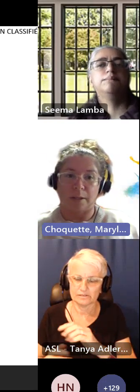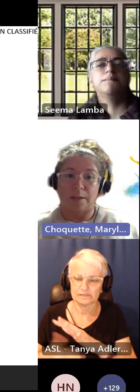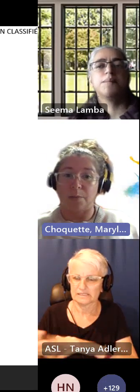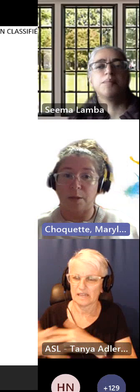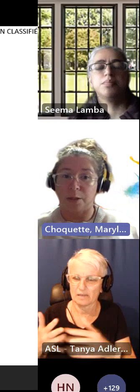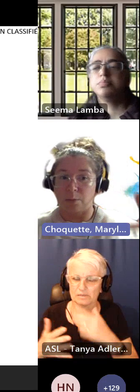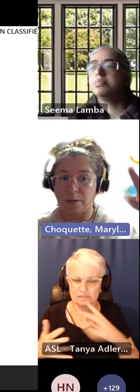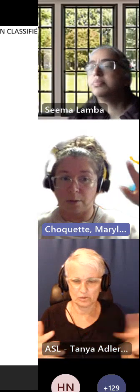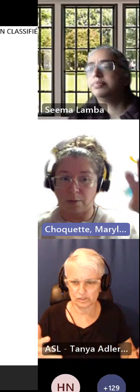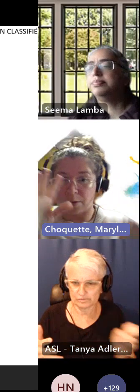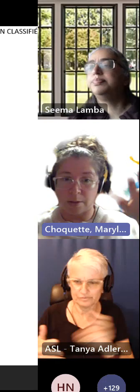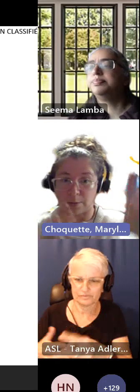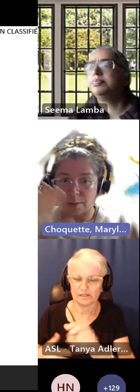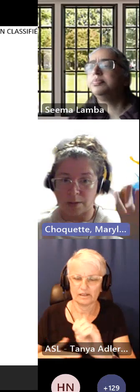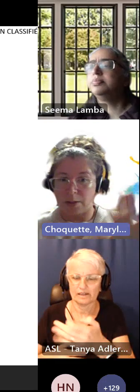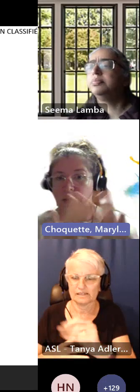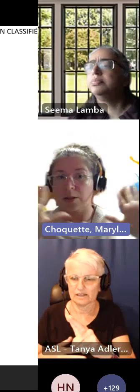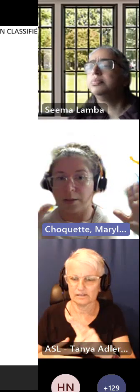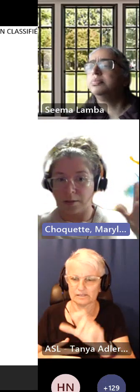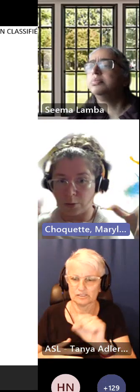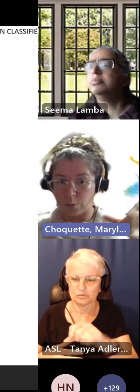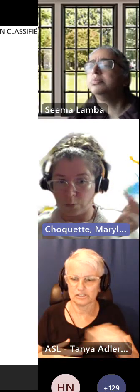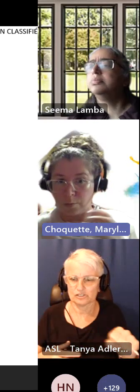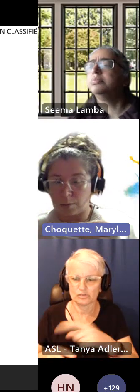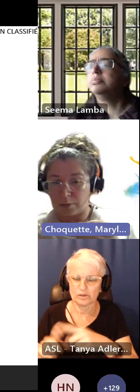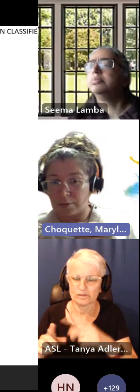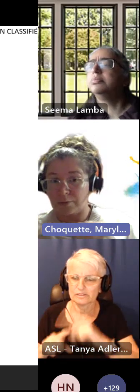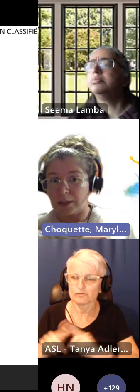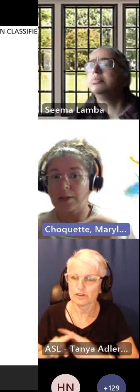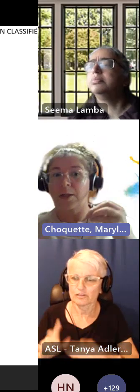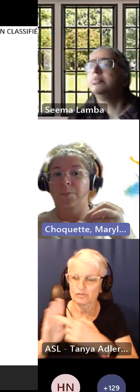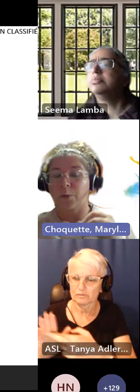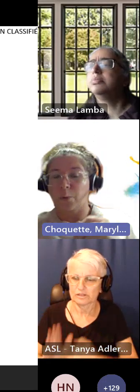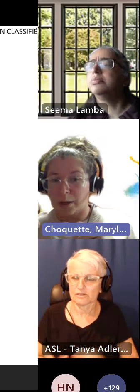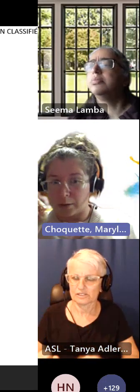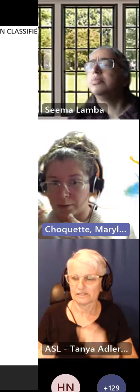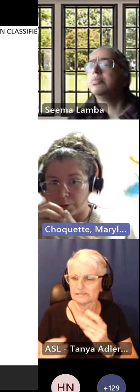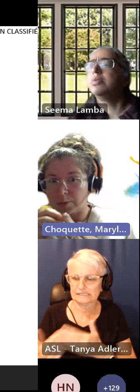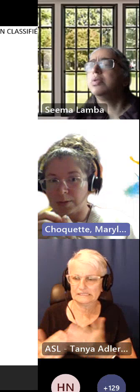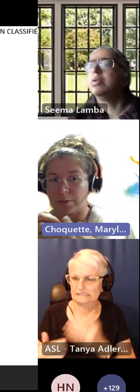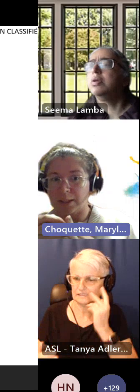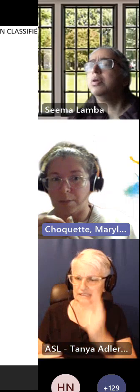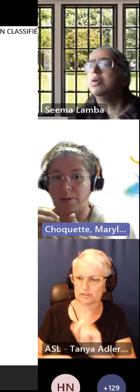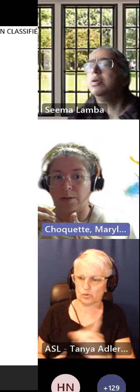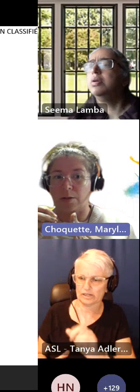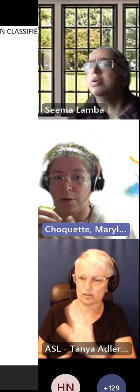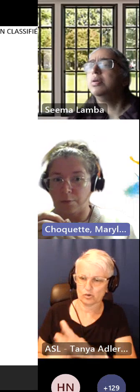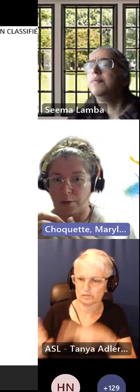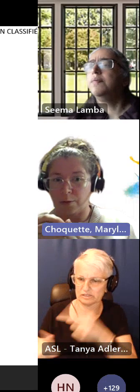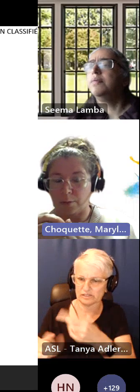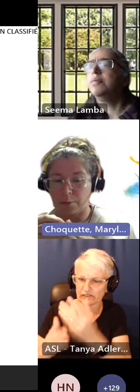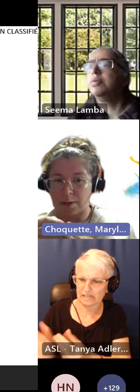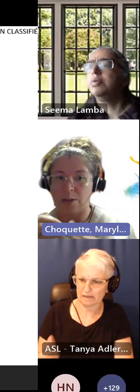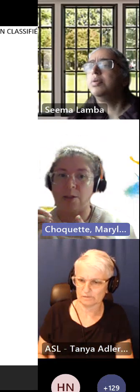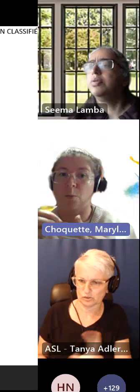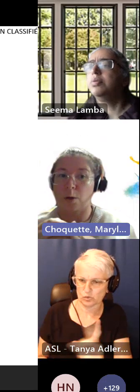into our Excel spreadsheet with our various representation, and then you would be able to find where your specific gaps